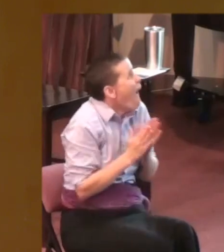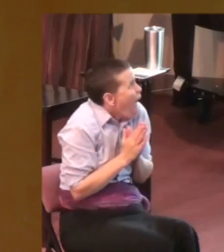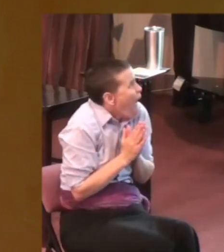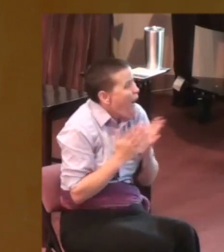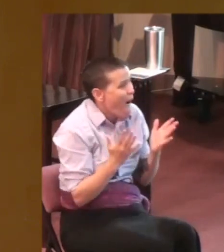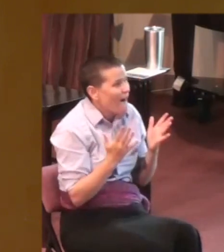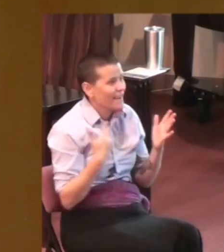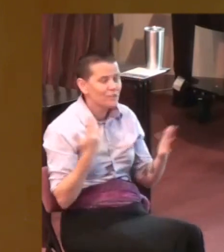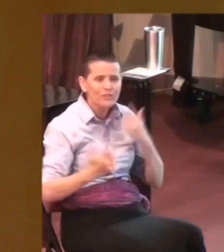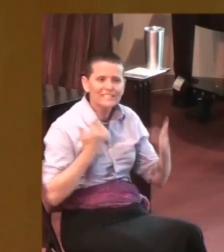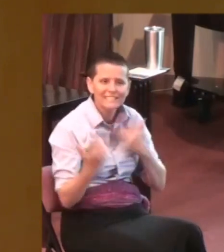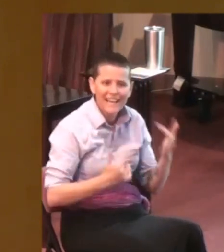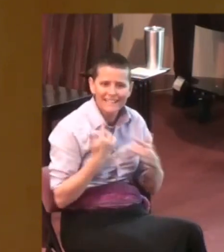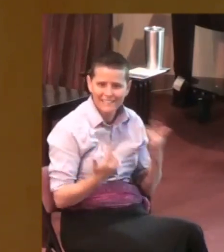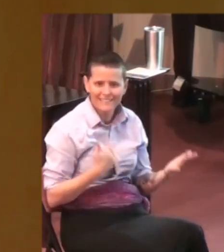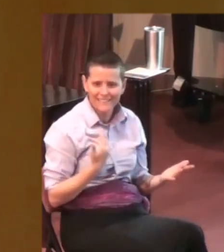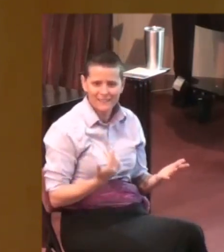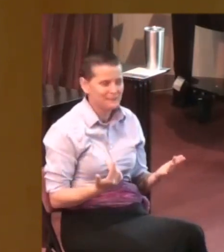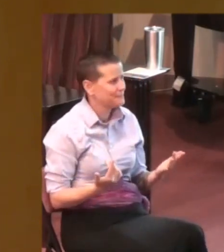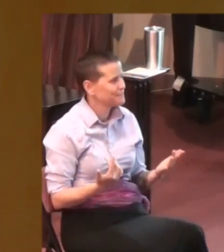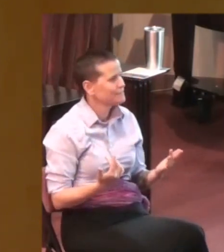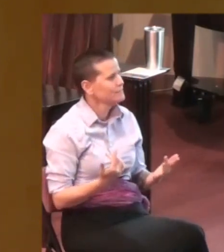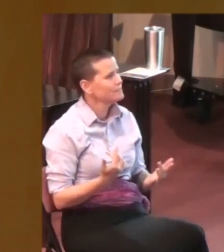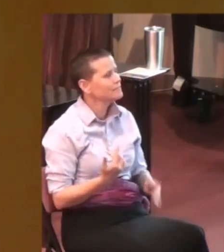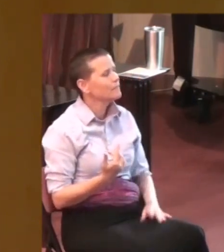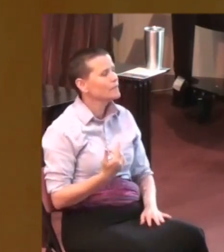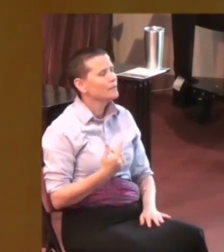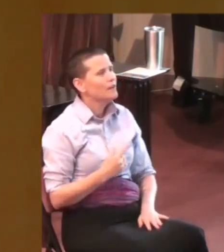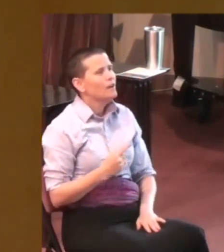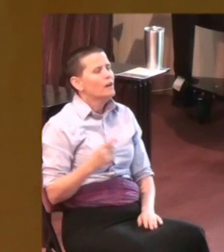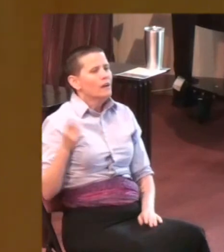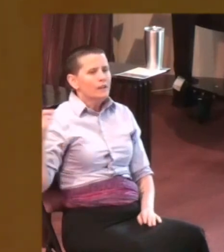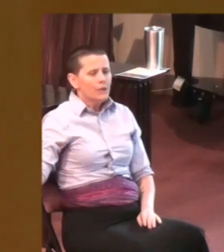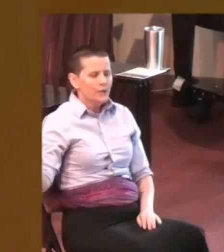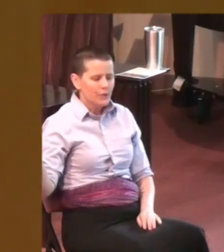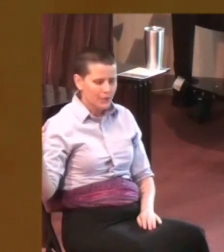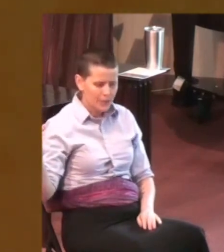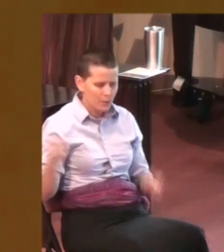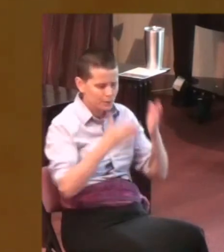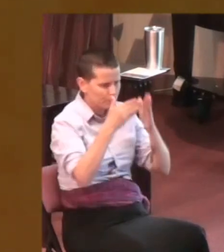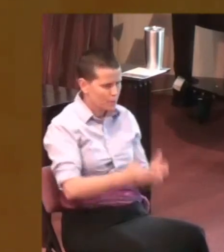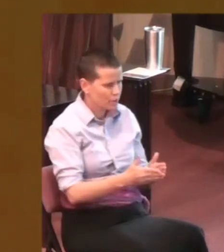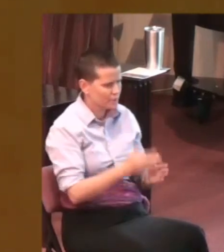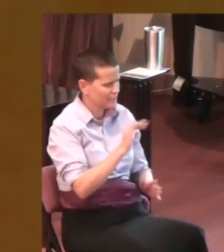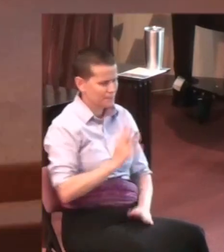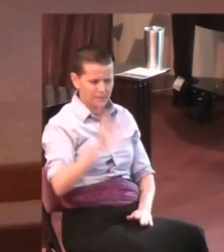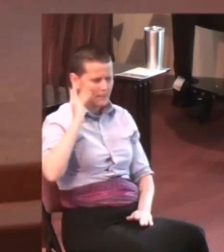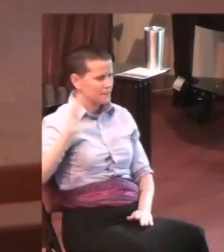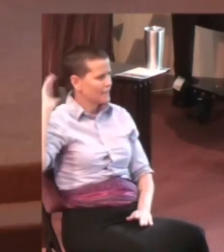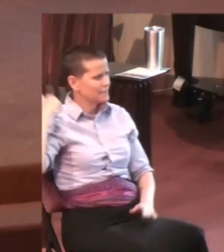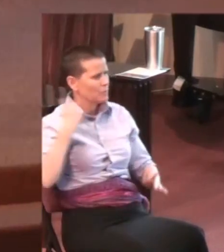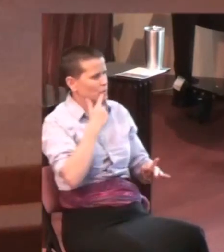He was an industrialist. The biggest engineering award in Japan every year is given in the Deming Award. He was an American. That